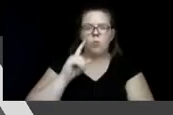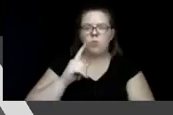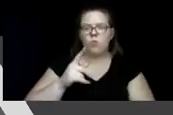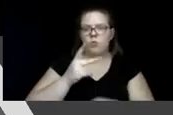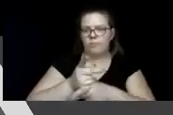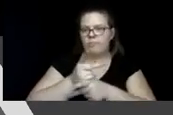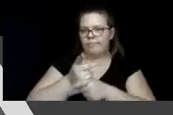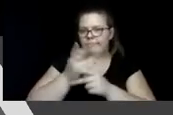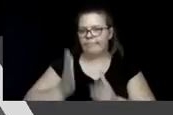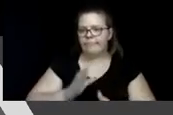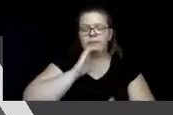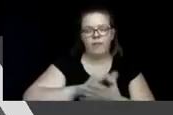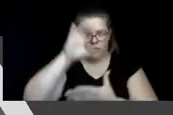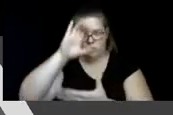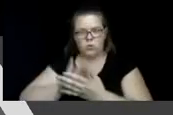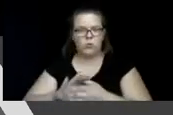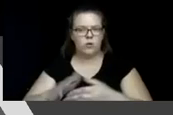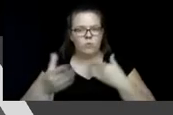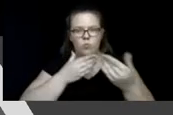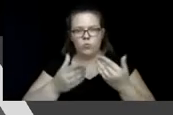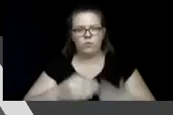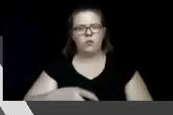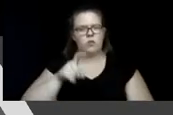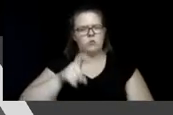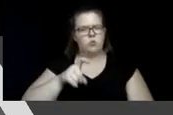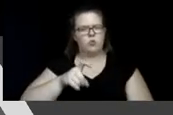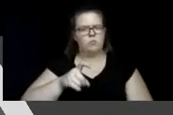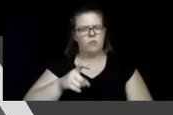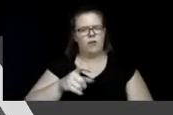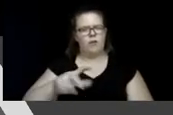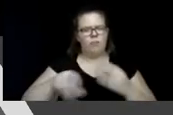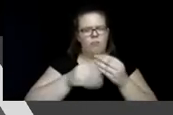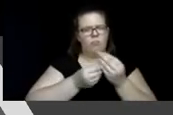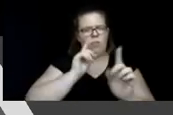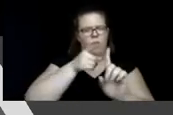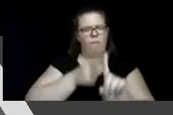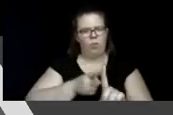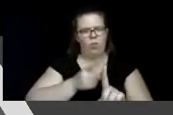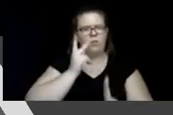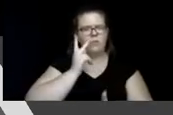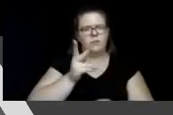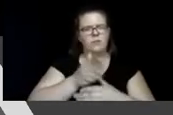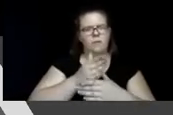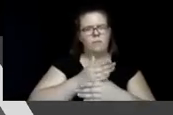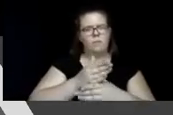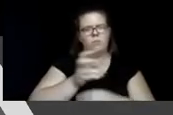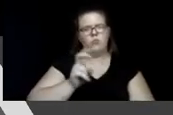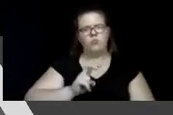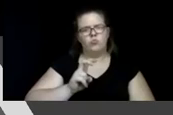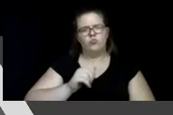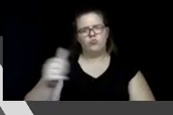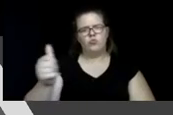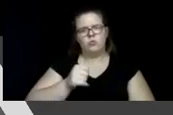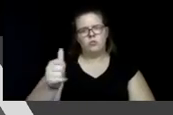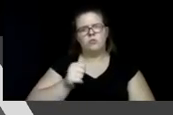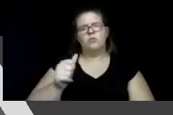And there's supposed to be an extra bullet in there. See where between caregiver support and transitional case management. Transitional case management's another